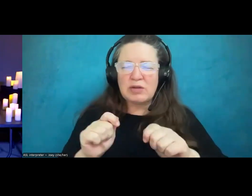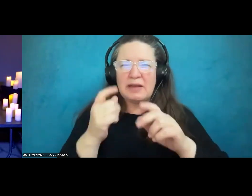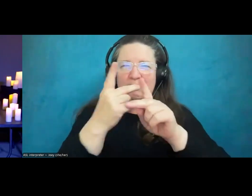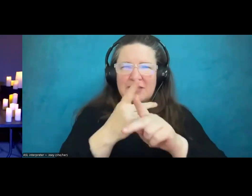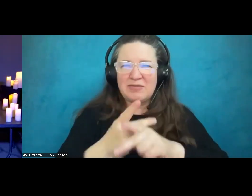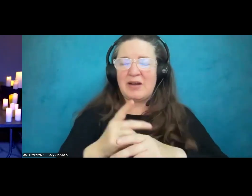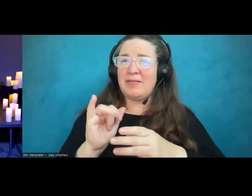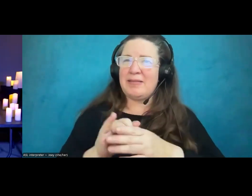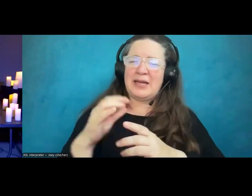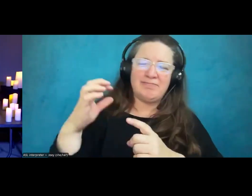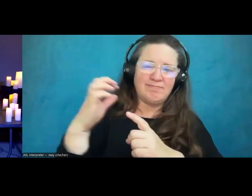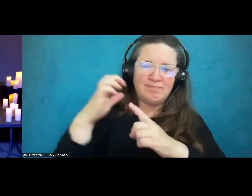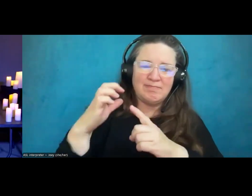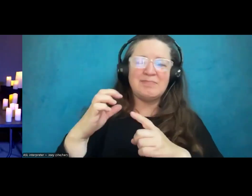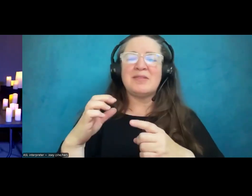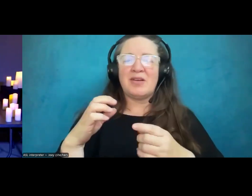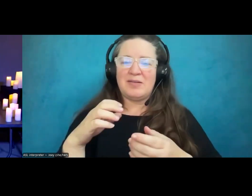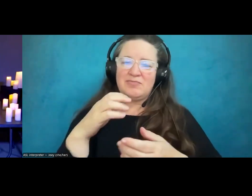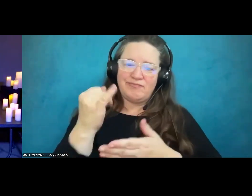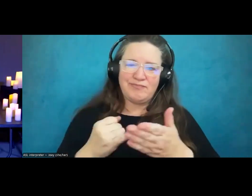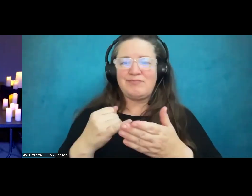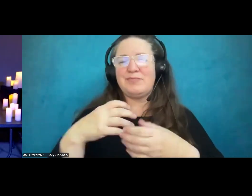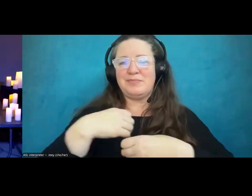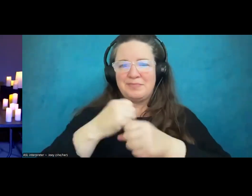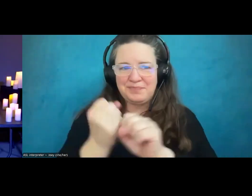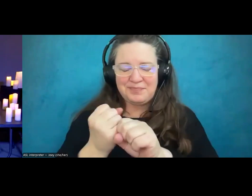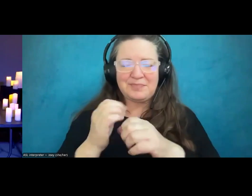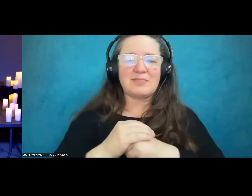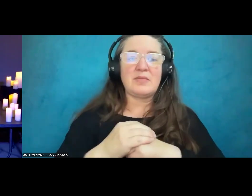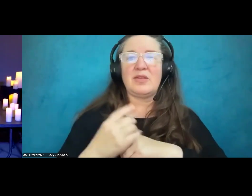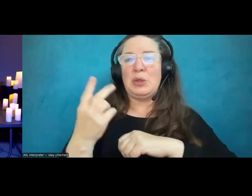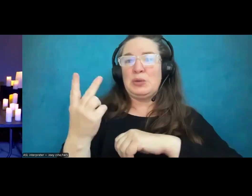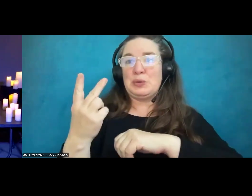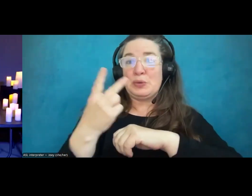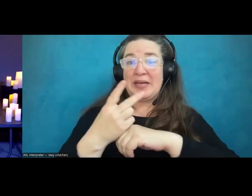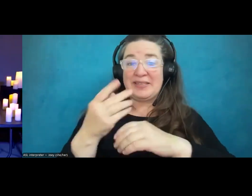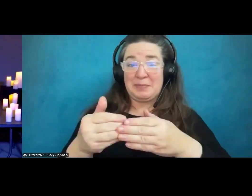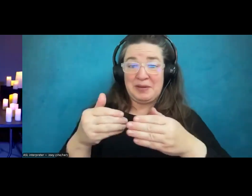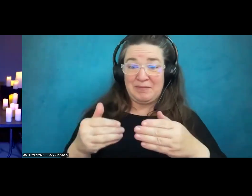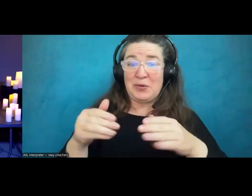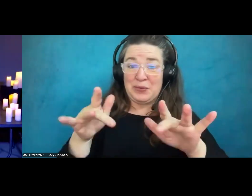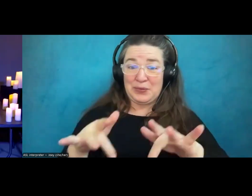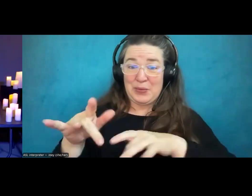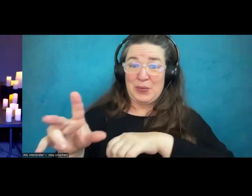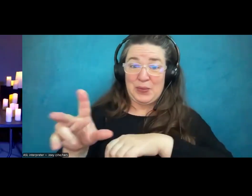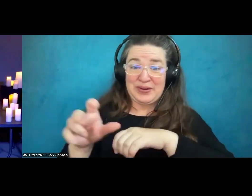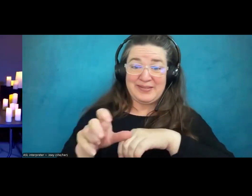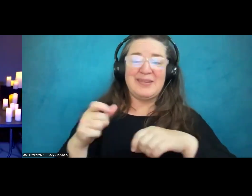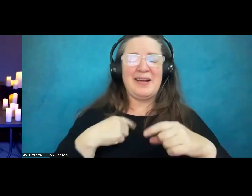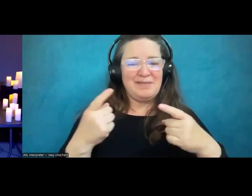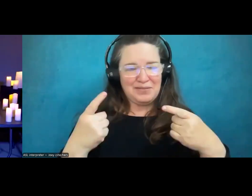peace. And it wasn't until 2 days before the recording session that I